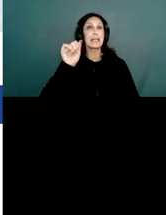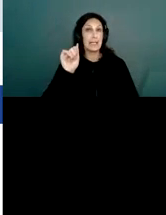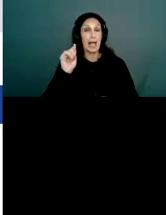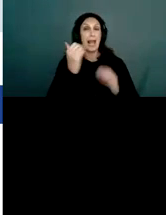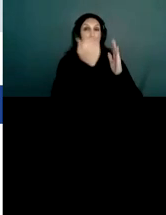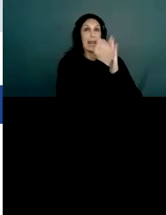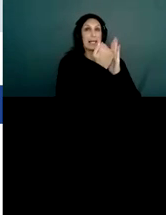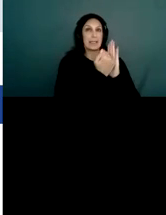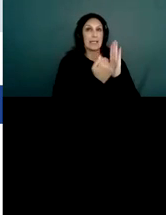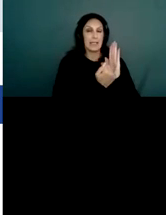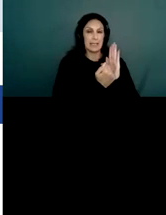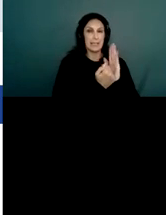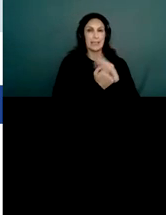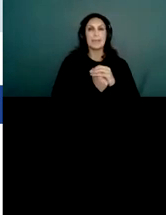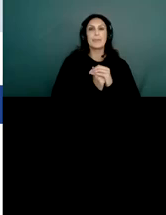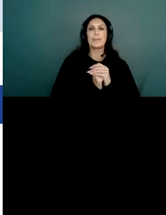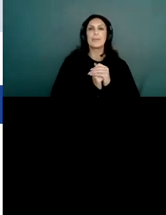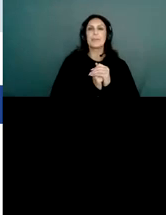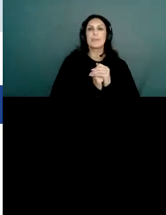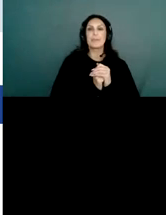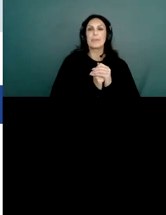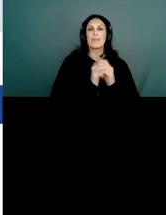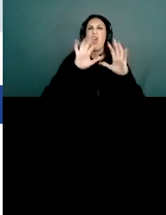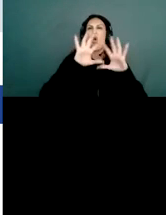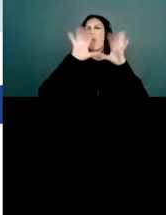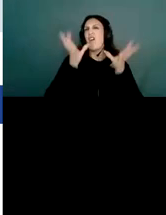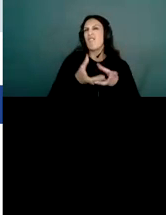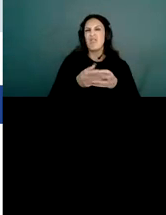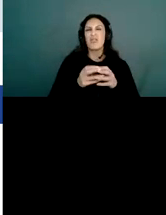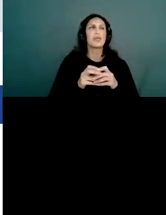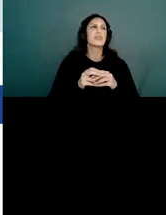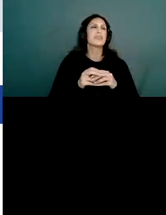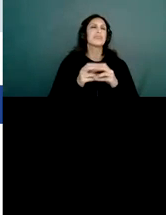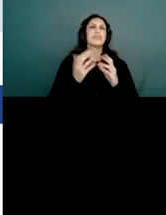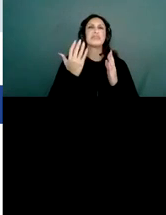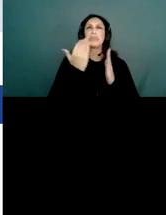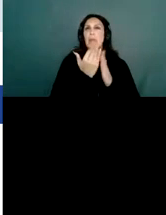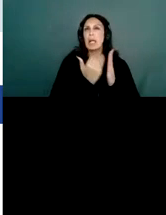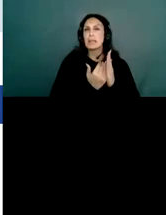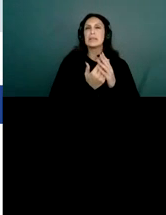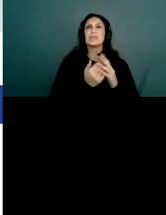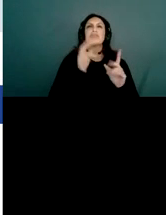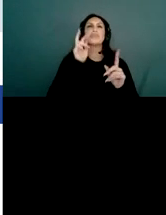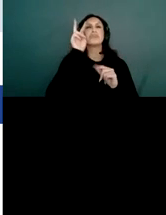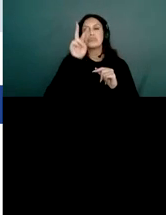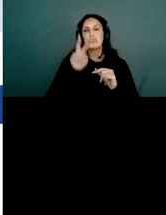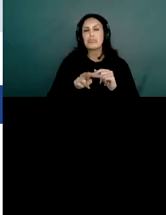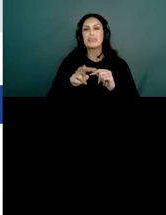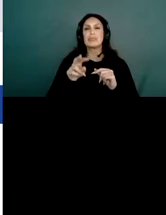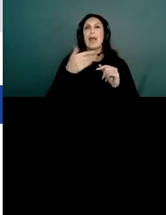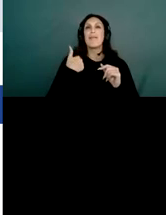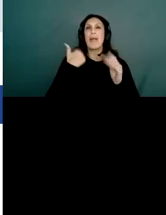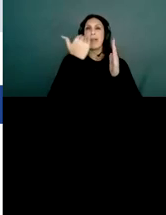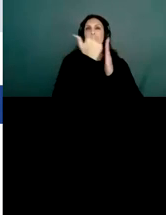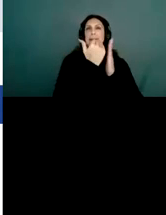here. Again, there's an overview. There's suggested Lexia lessons for you to go ahead and look at. There's a checklist.